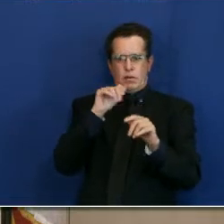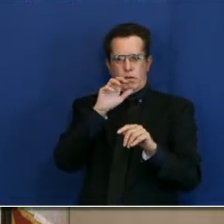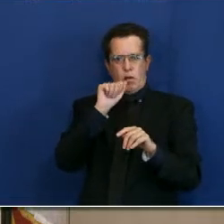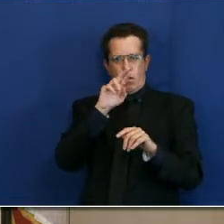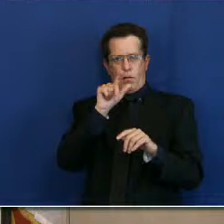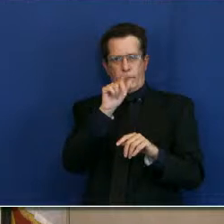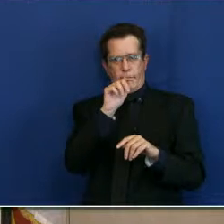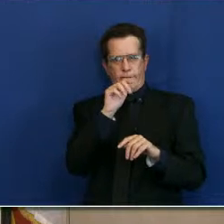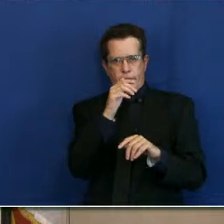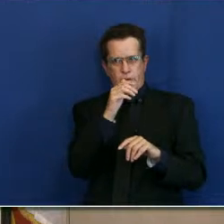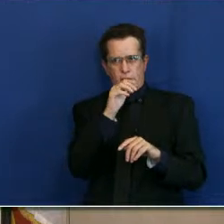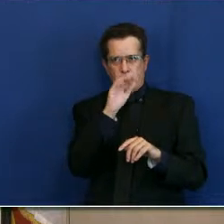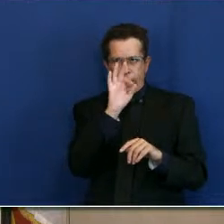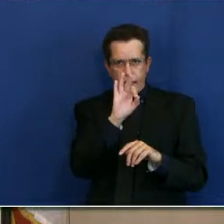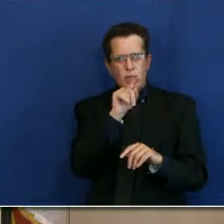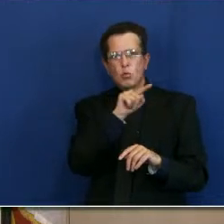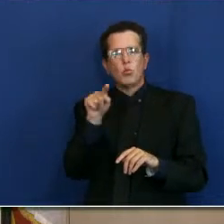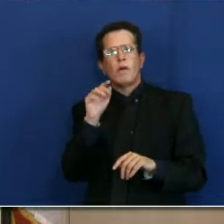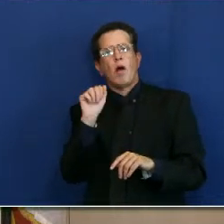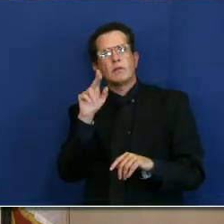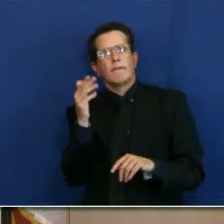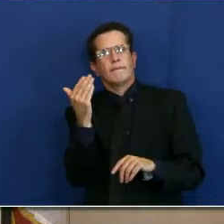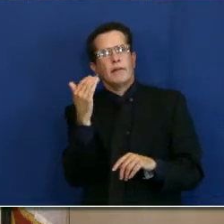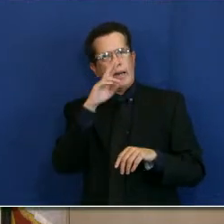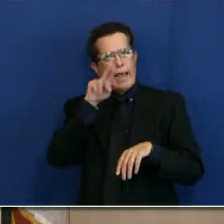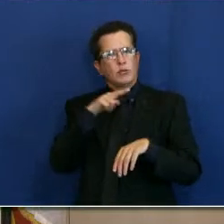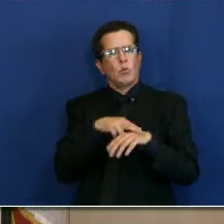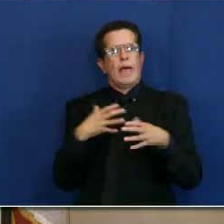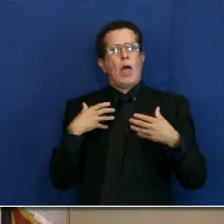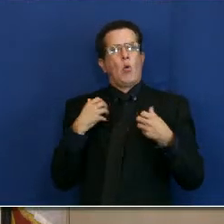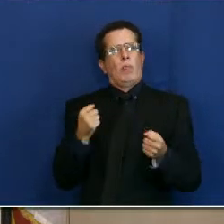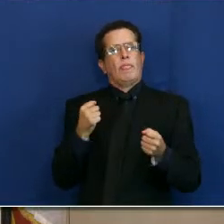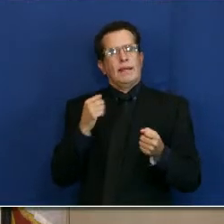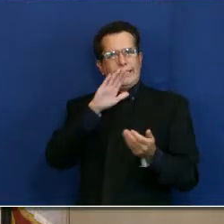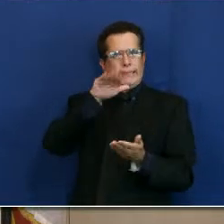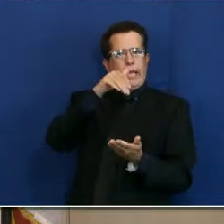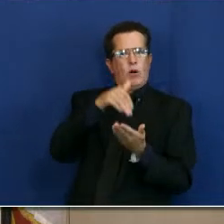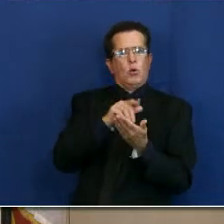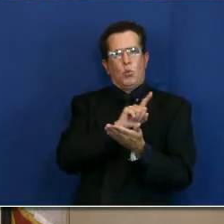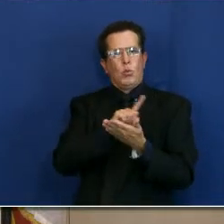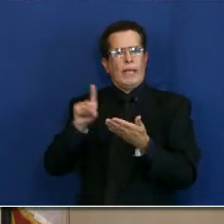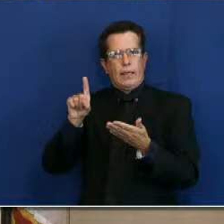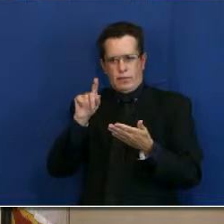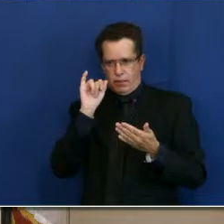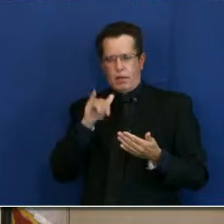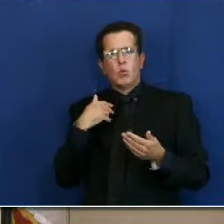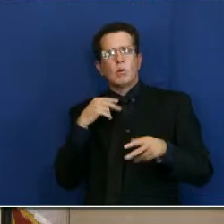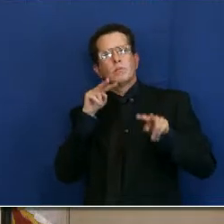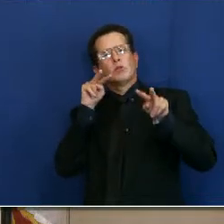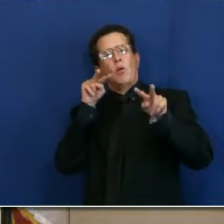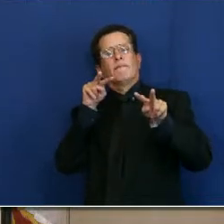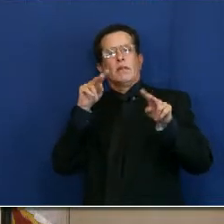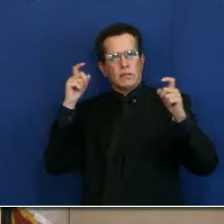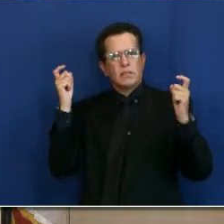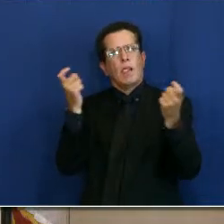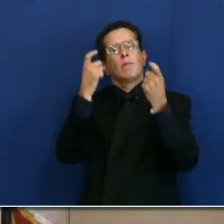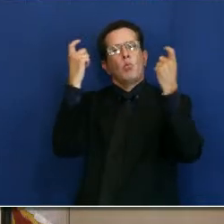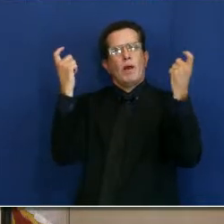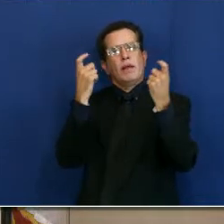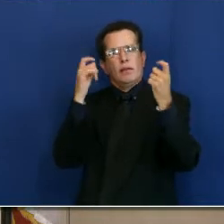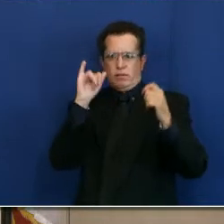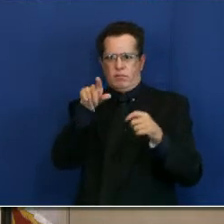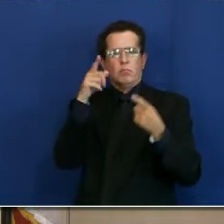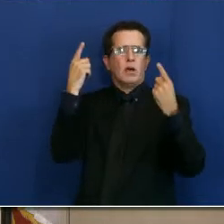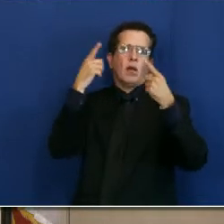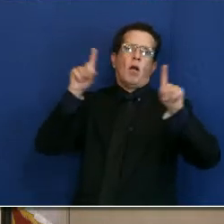15th is National Health Center Week. It's an observance that's held each year highlighting and celebrating the mission